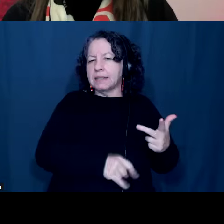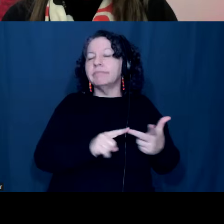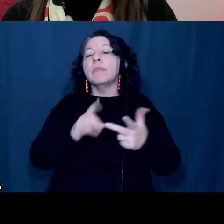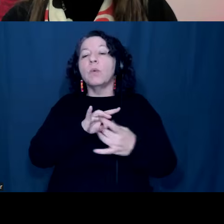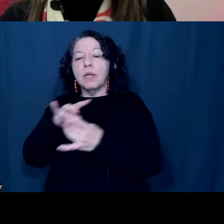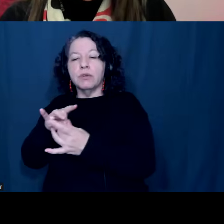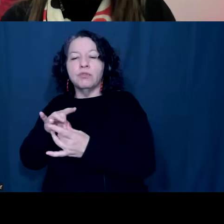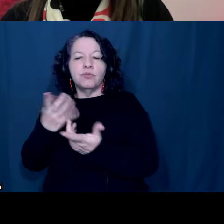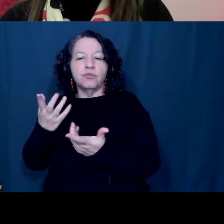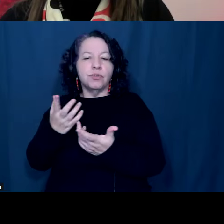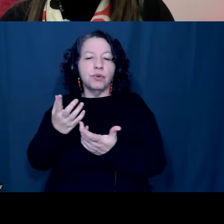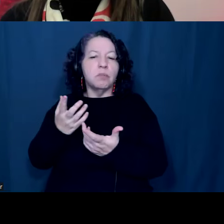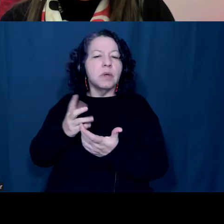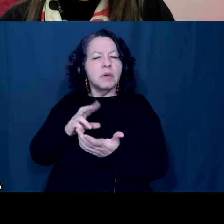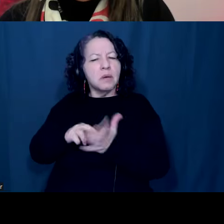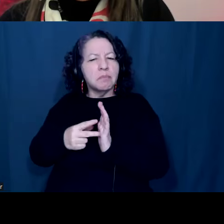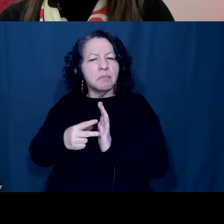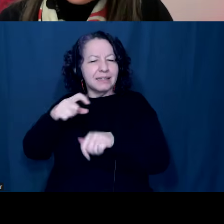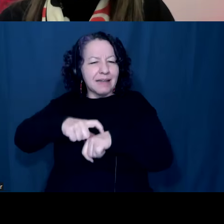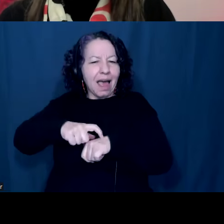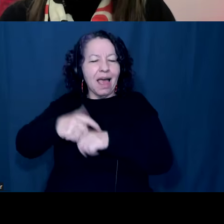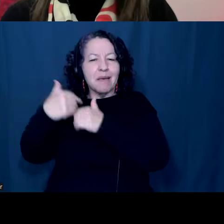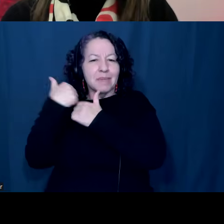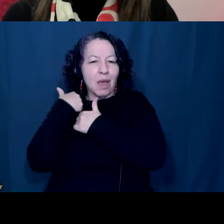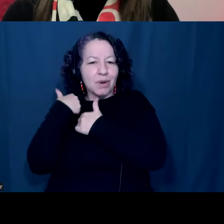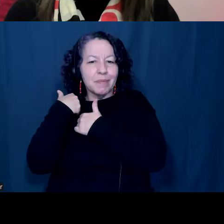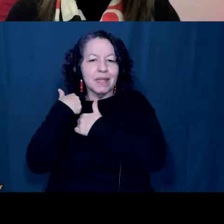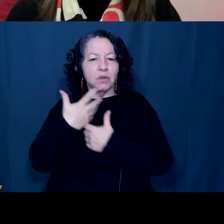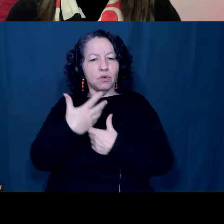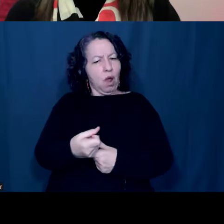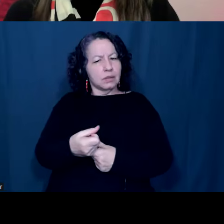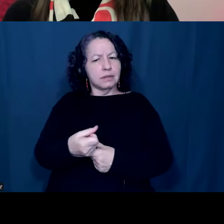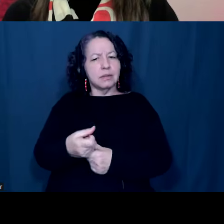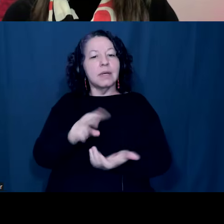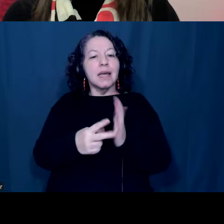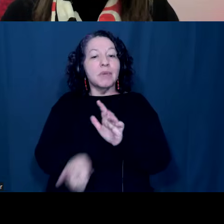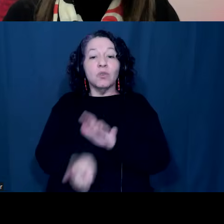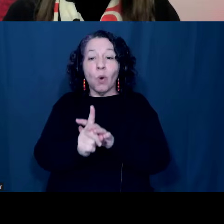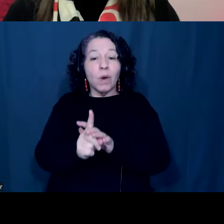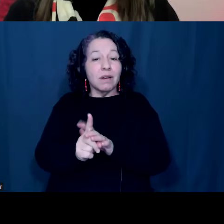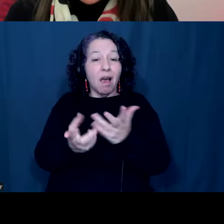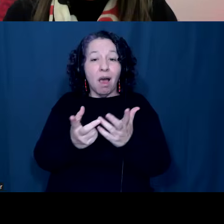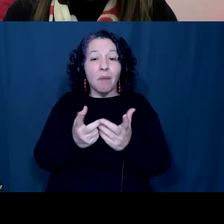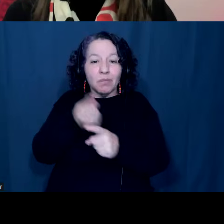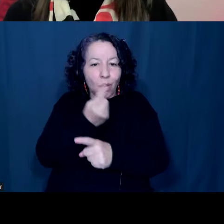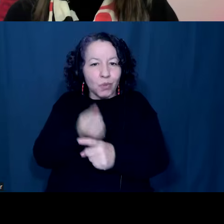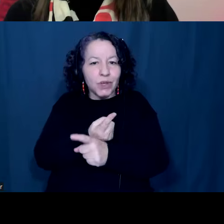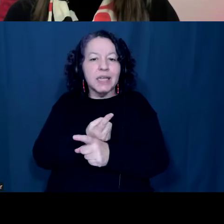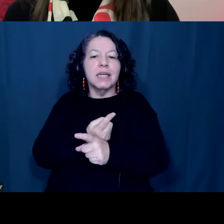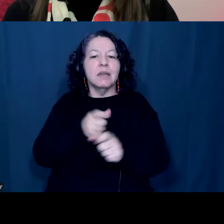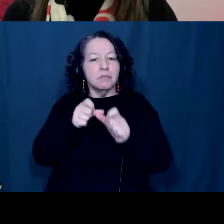accountability, and trust. It means showing up consistently, listening